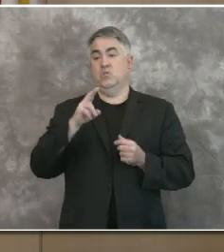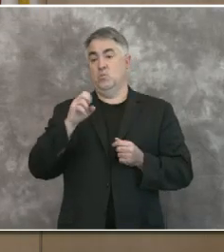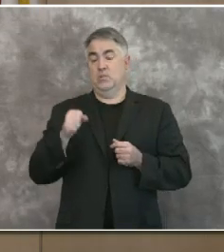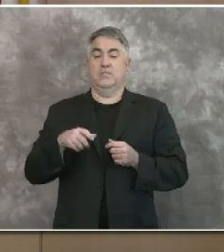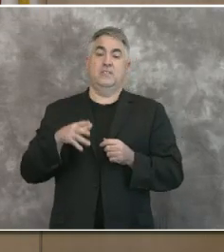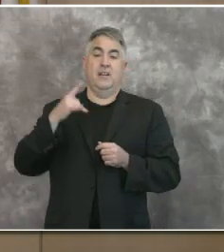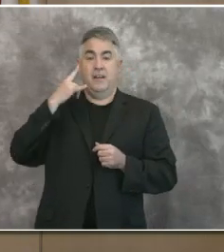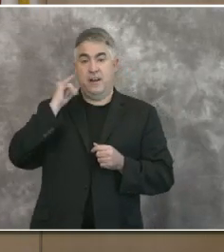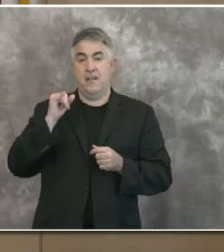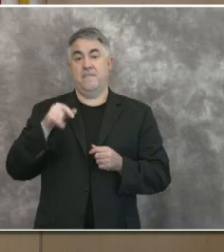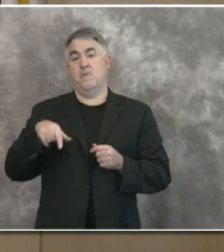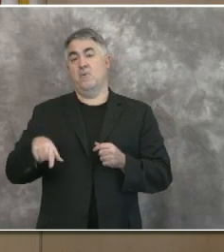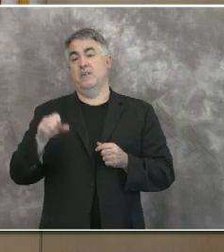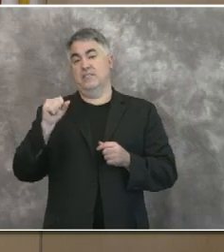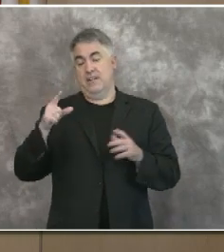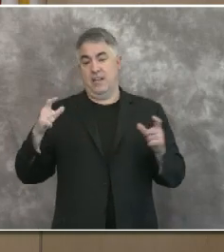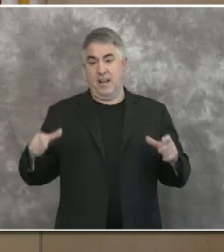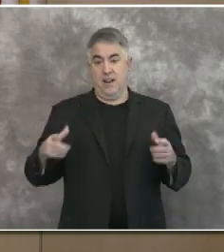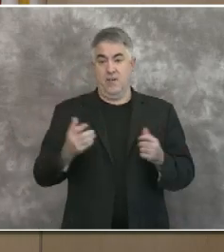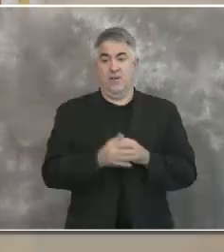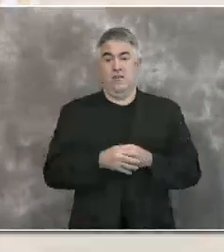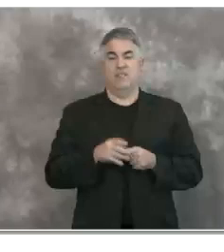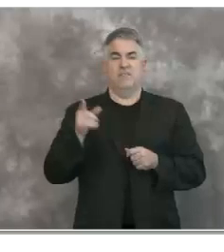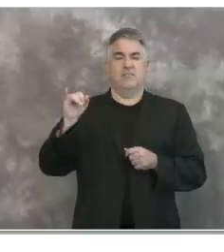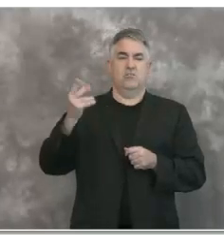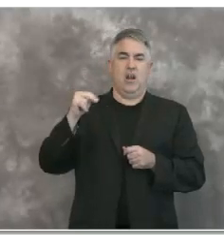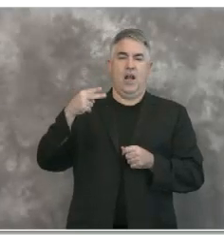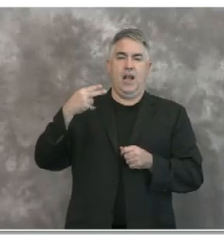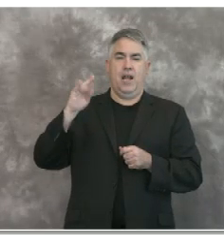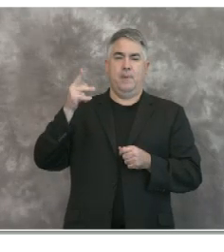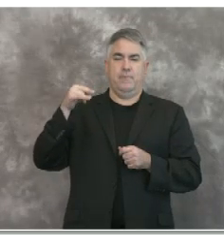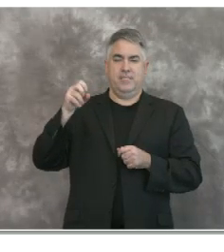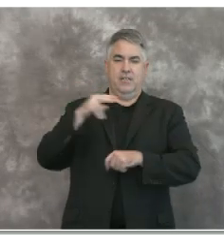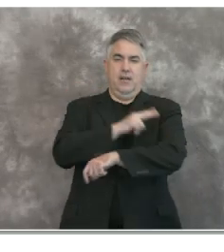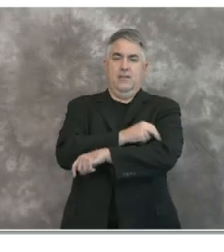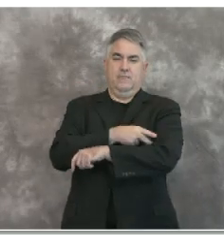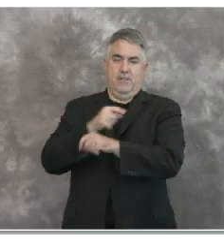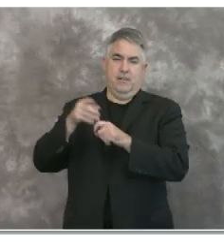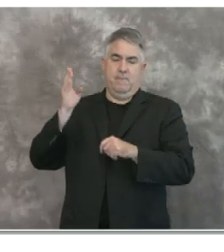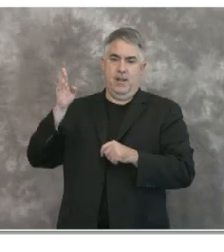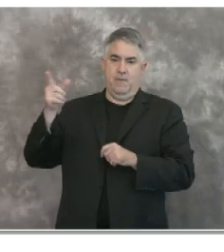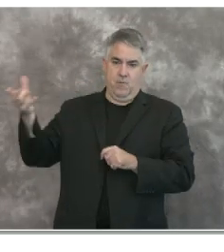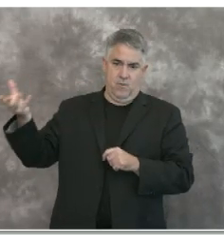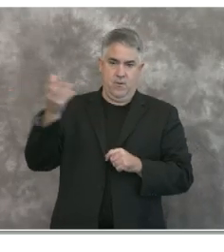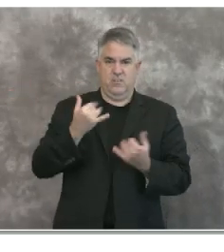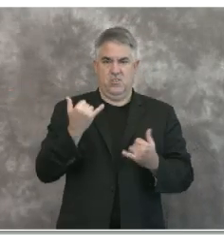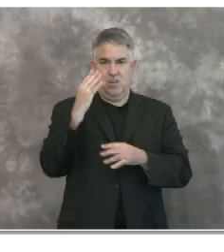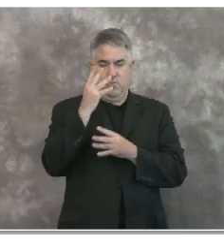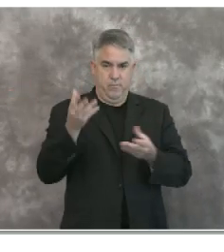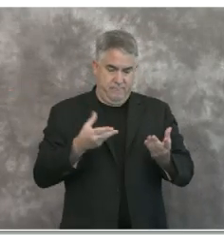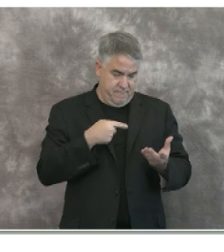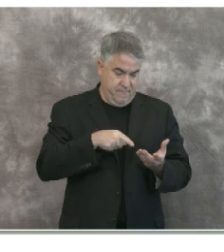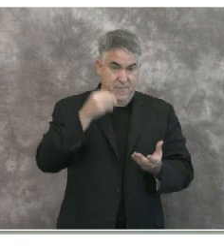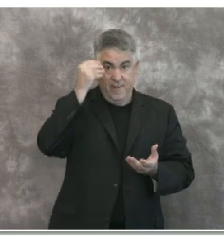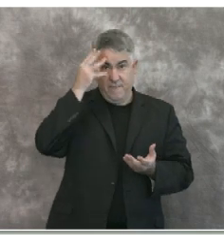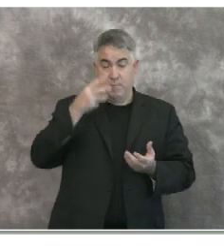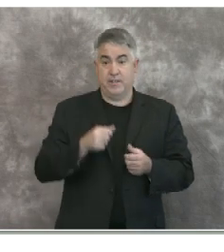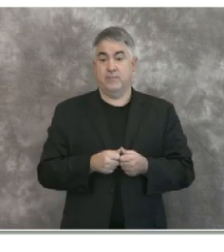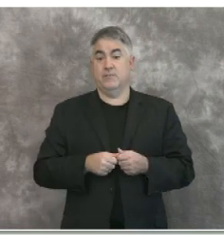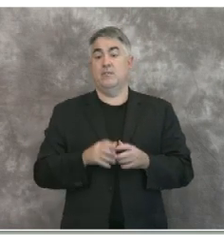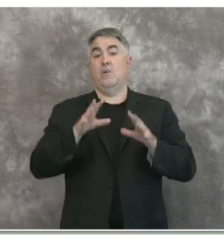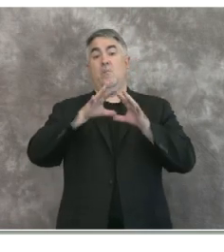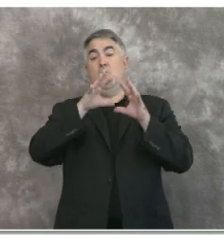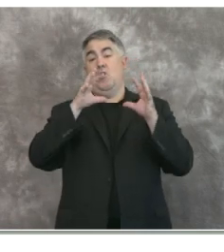are based on the data from the Johns Hopkins dashboard, which was obtained at noon today. Globally, there are over